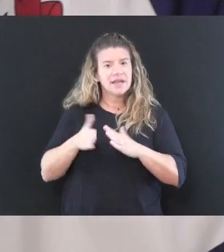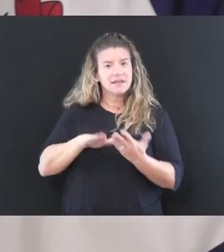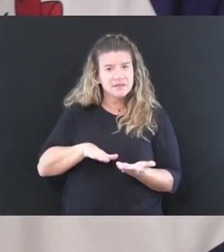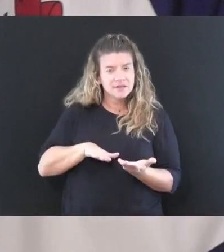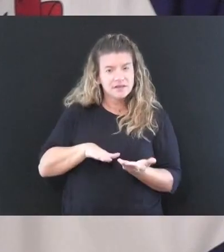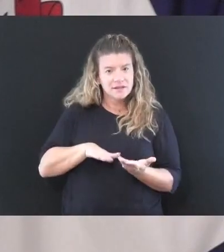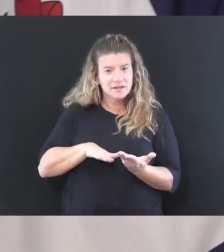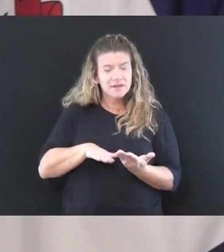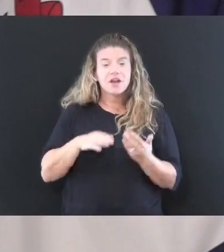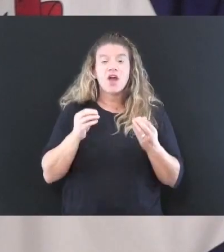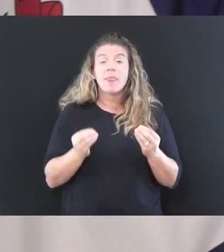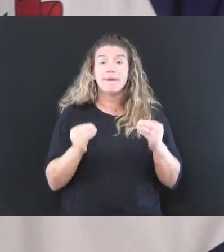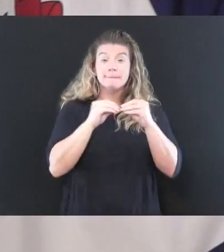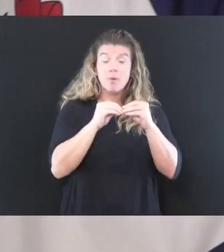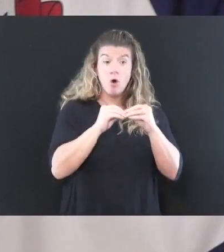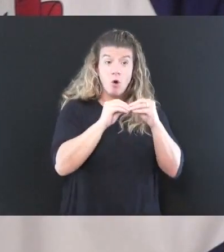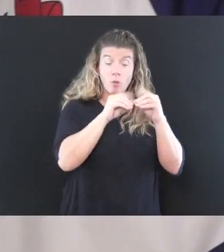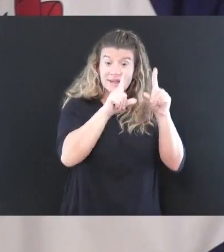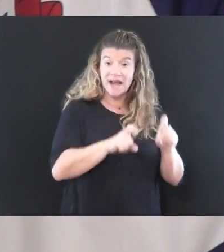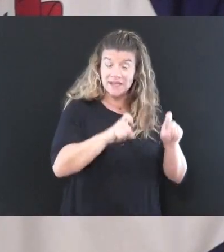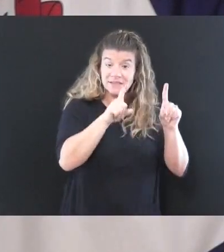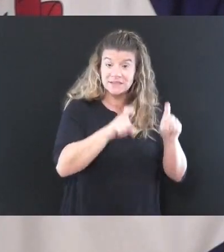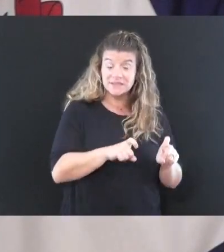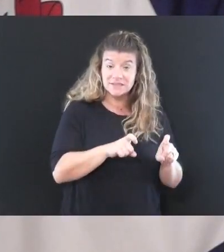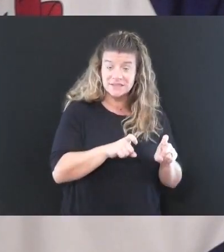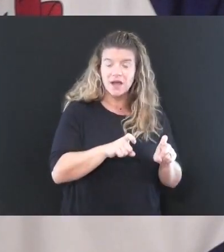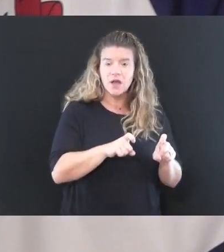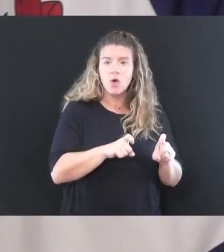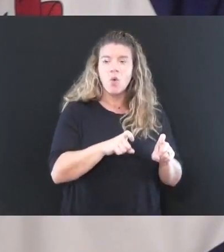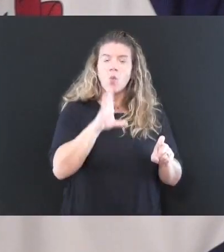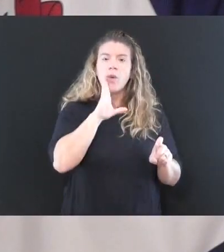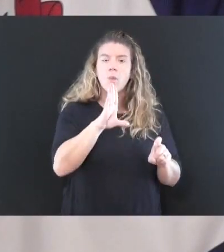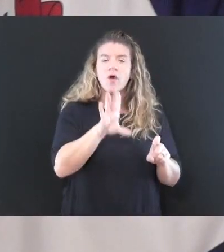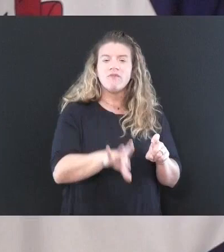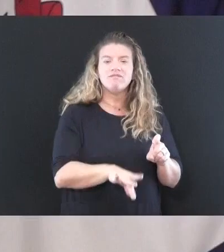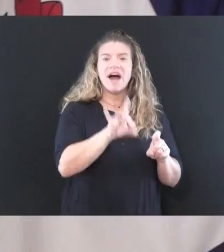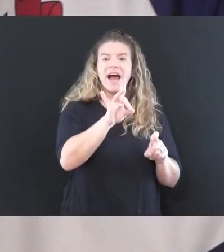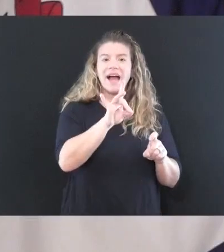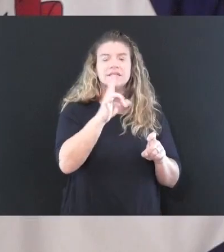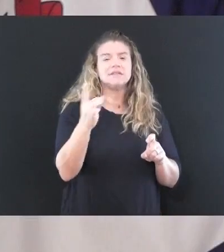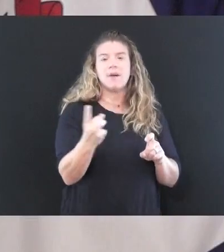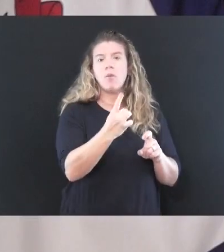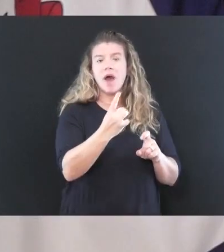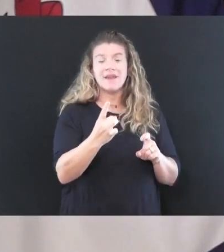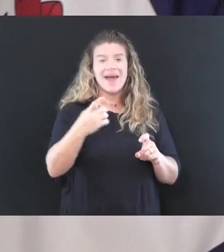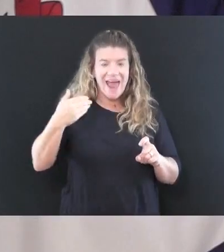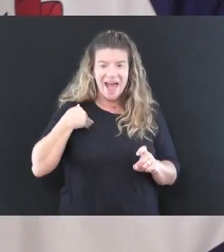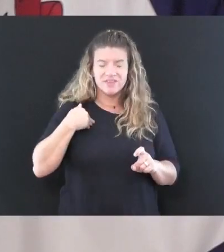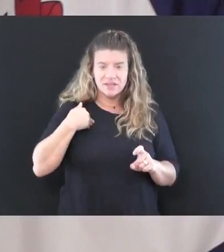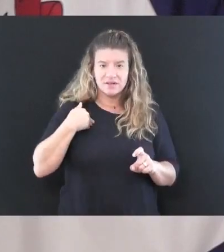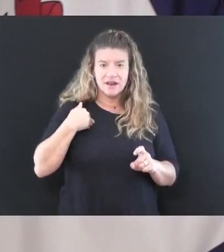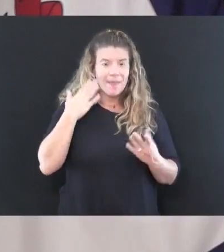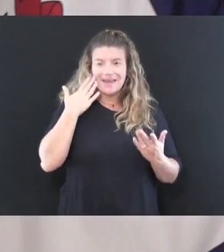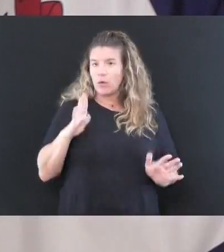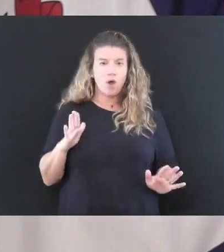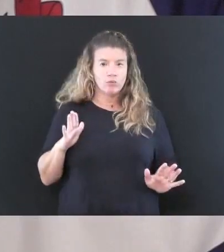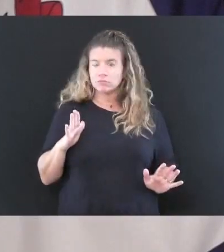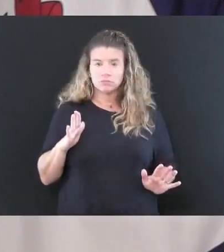test, the more likely we are to find somebody or people that have this disease